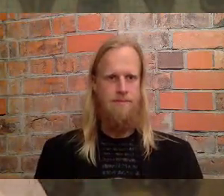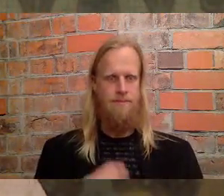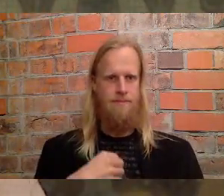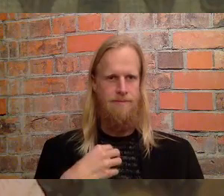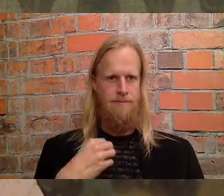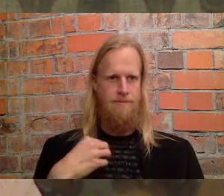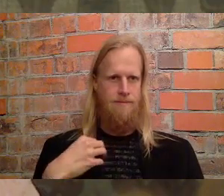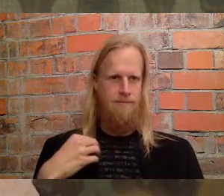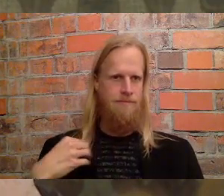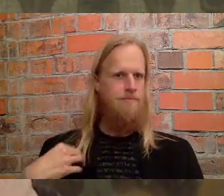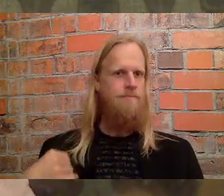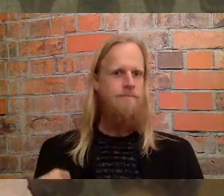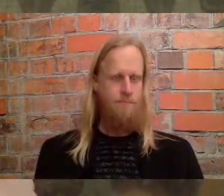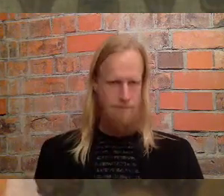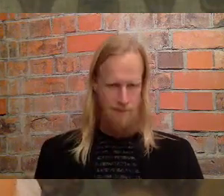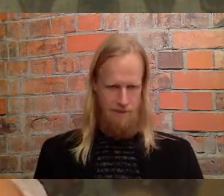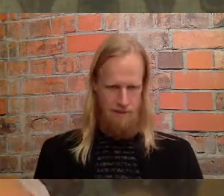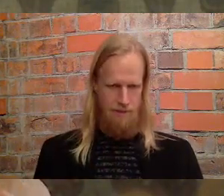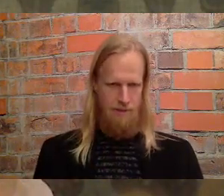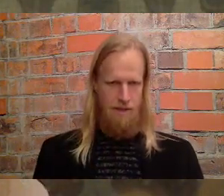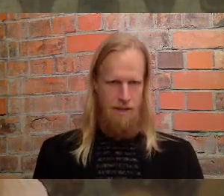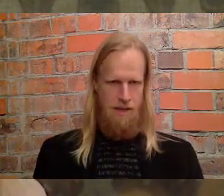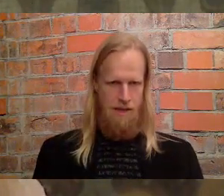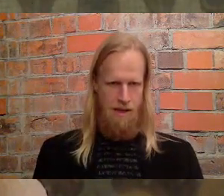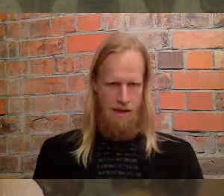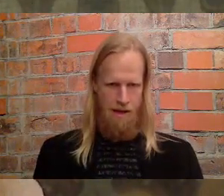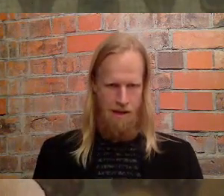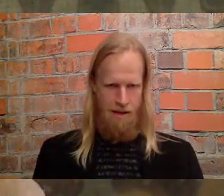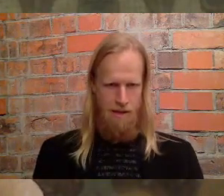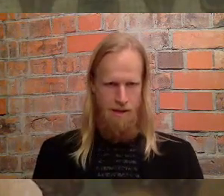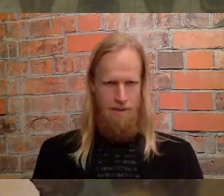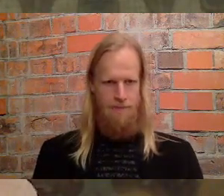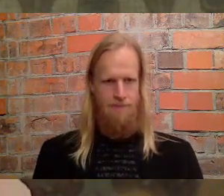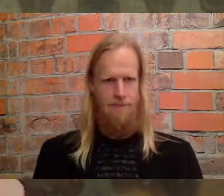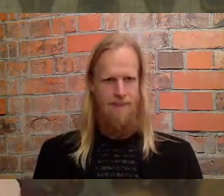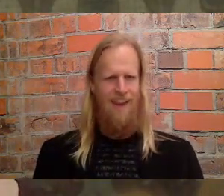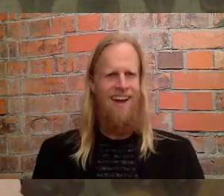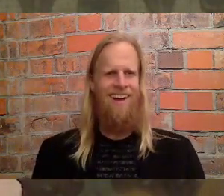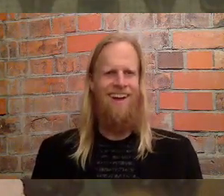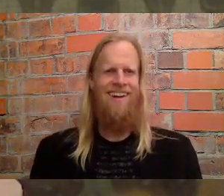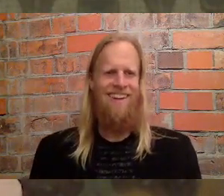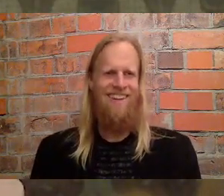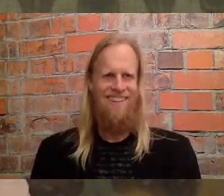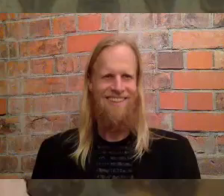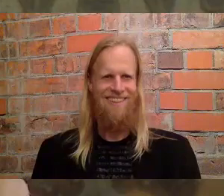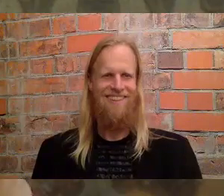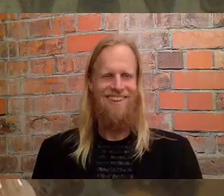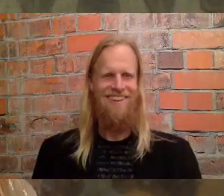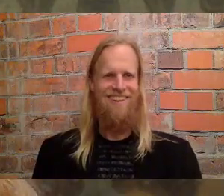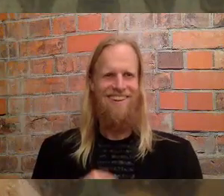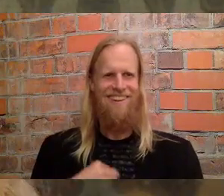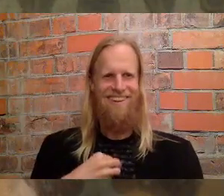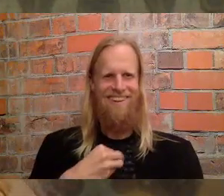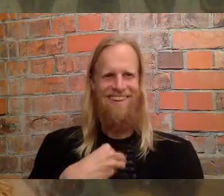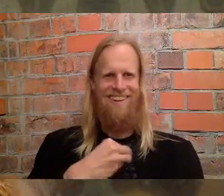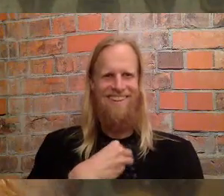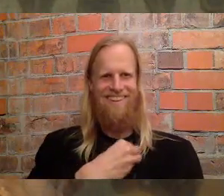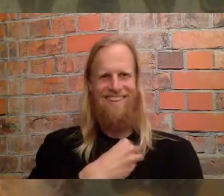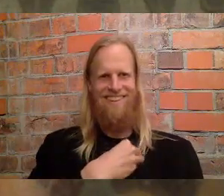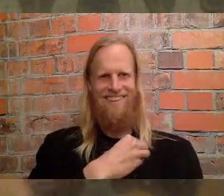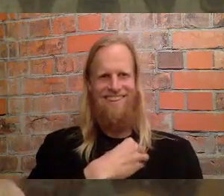You can, right? I cannot actually come to your house as much as I would like to and sit down and